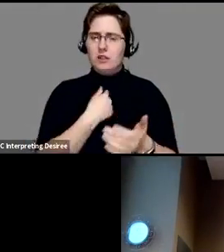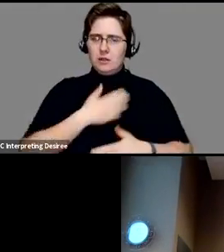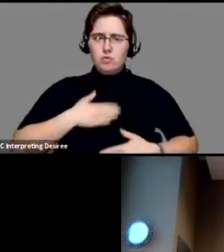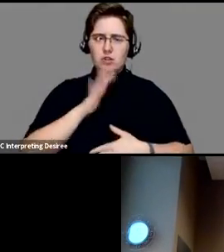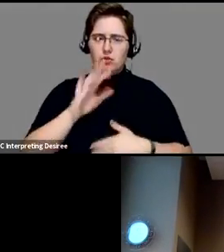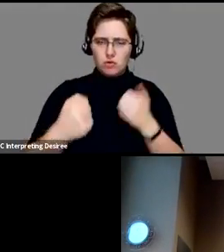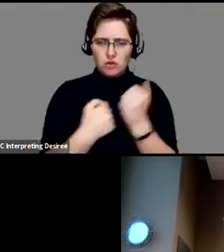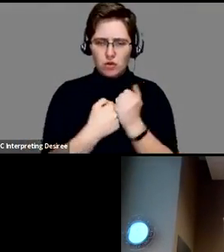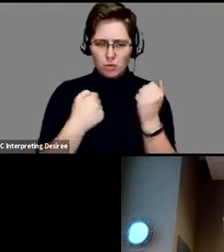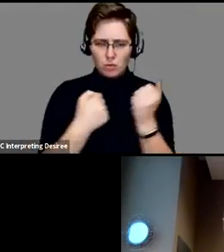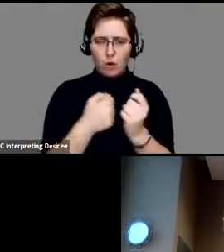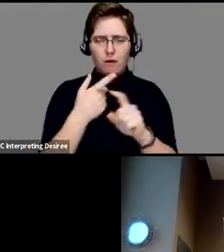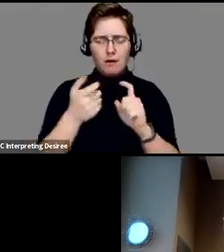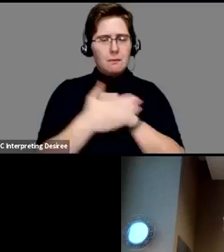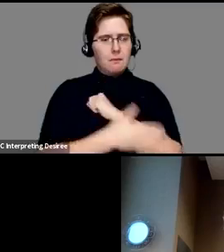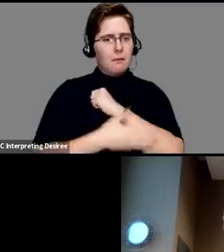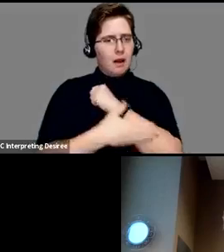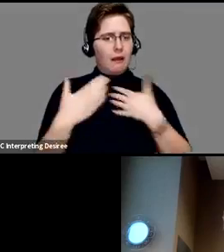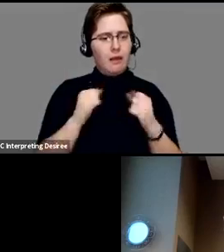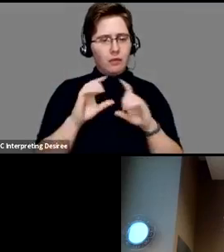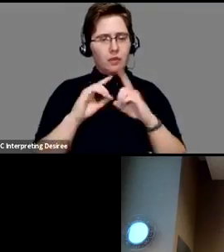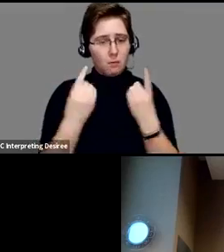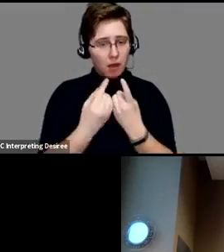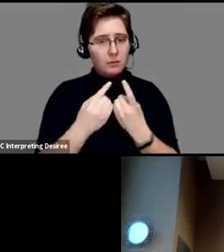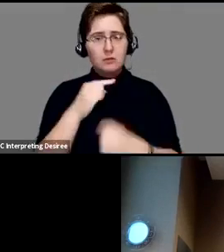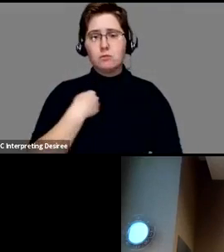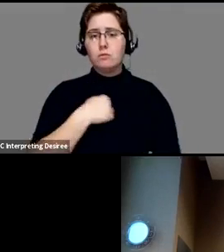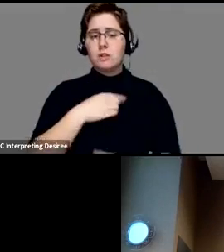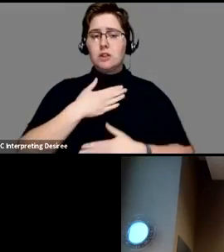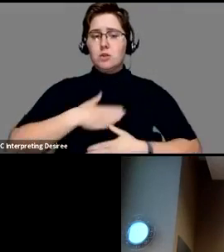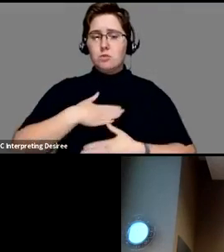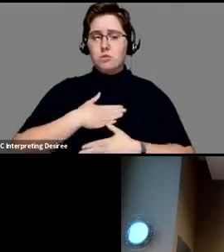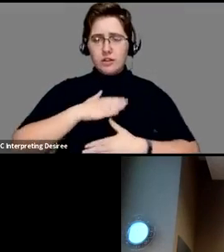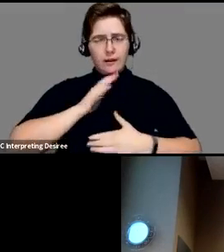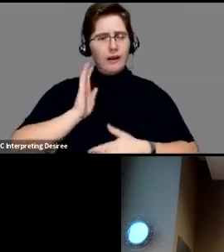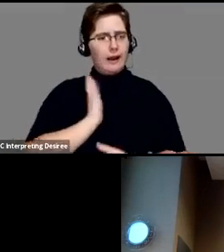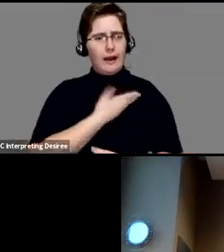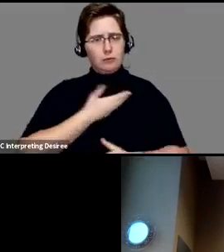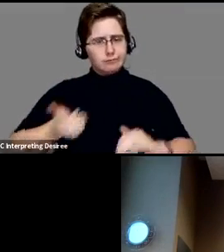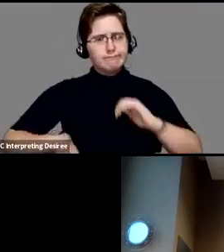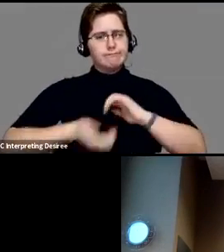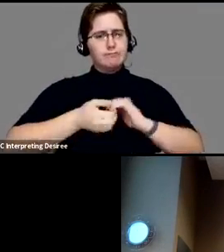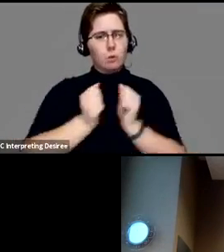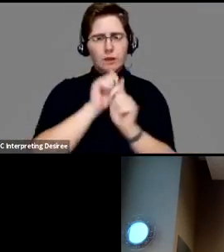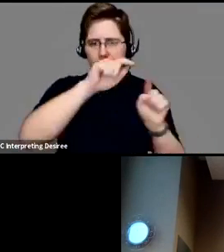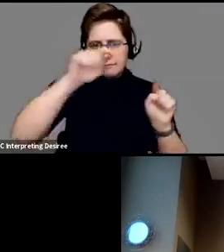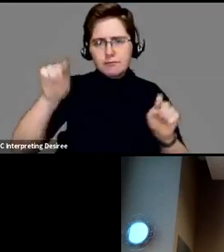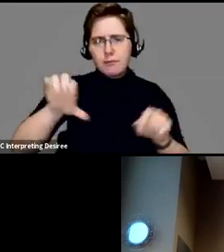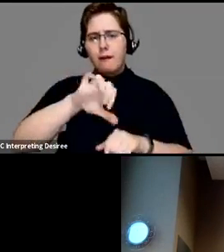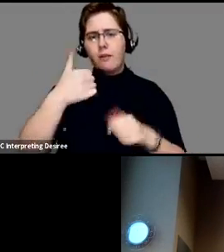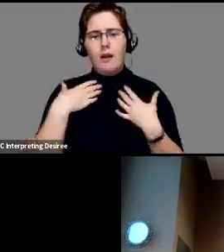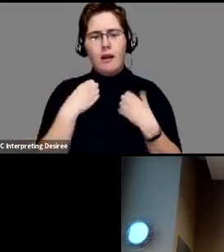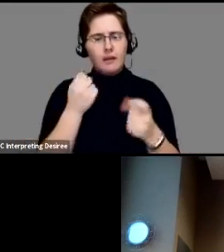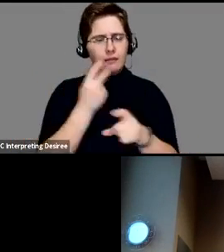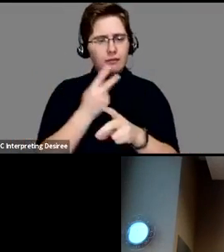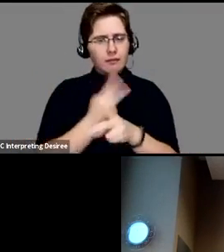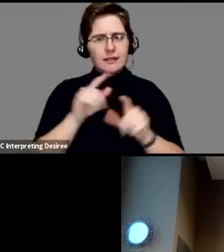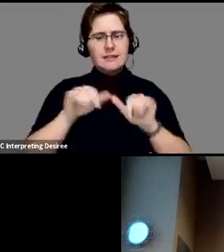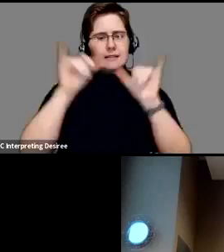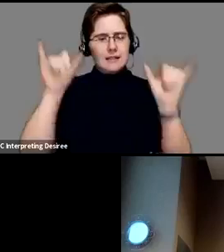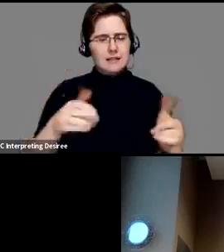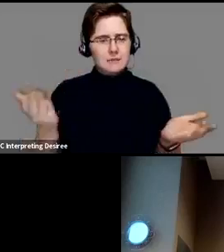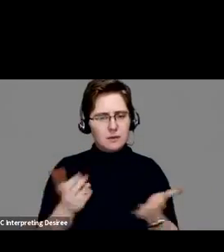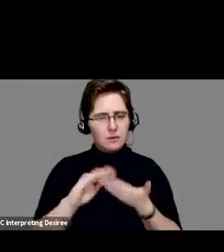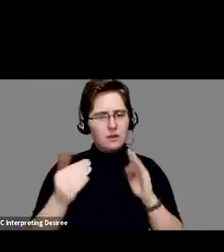that we get from the county health department. We appreciate the collaborative efforts that we've had with the other healthcare systems in the